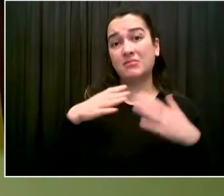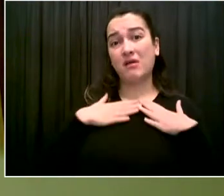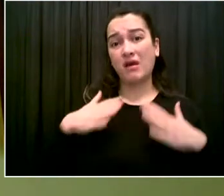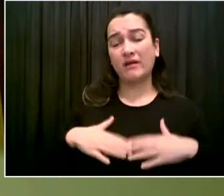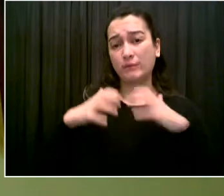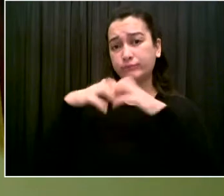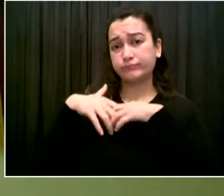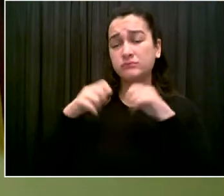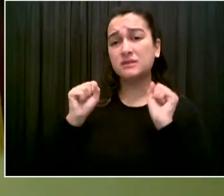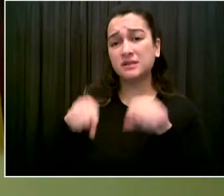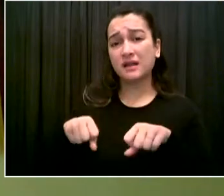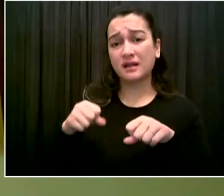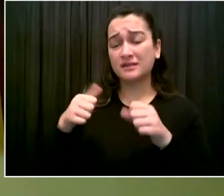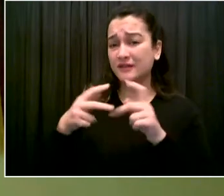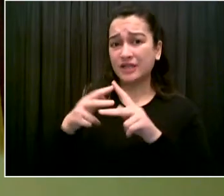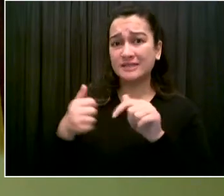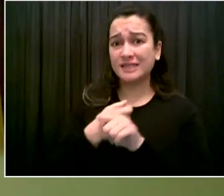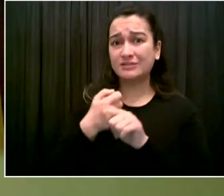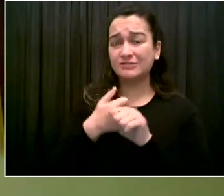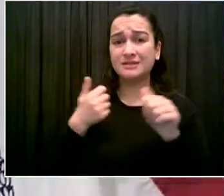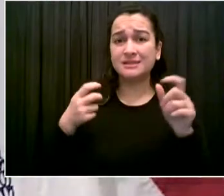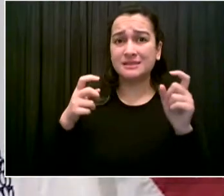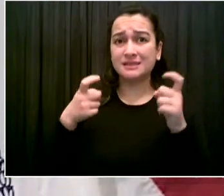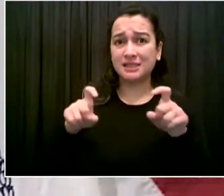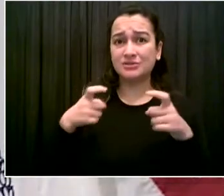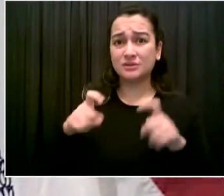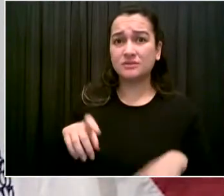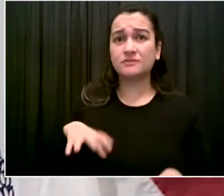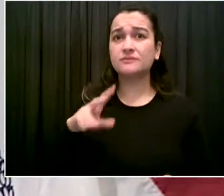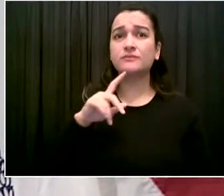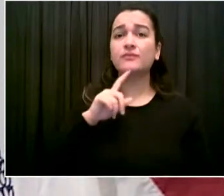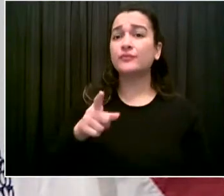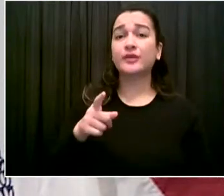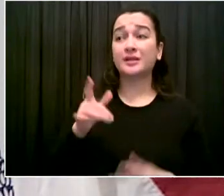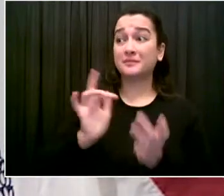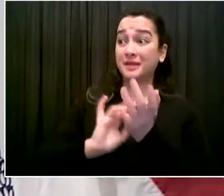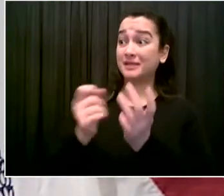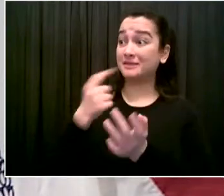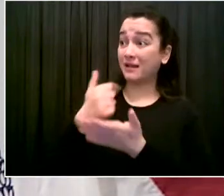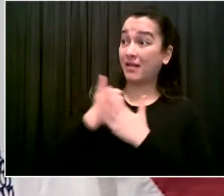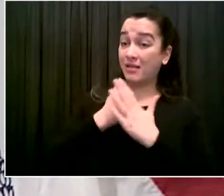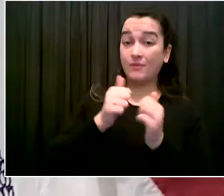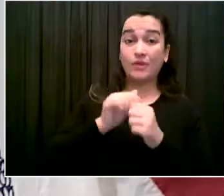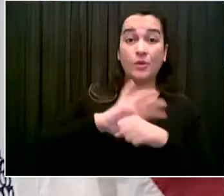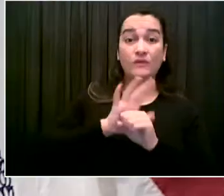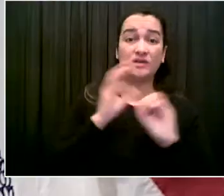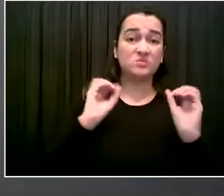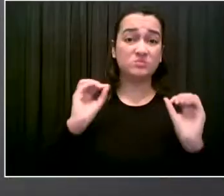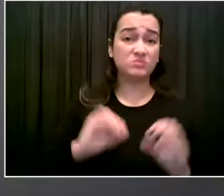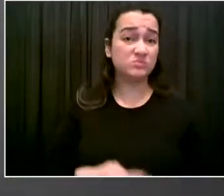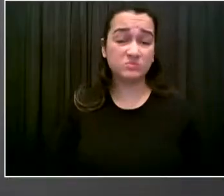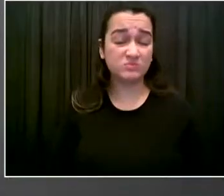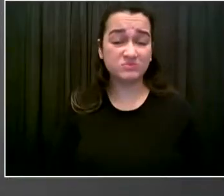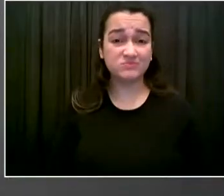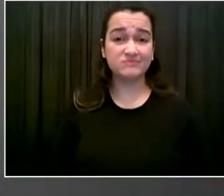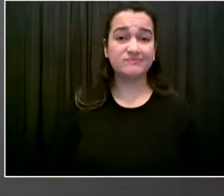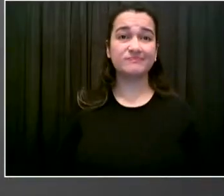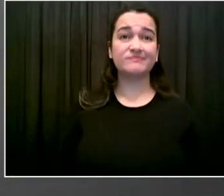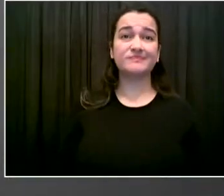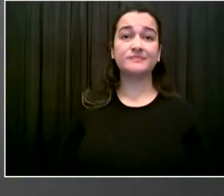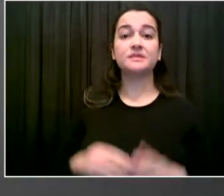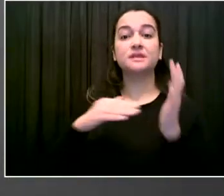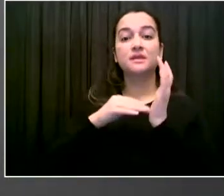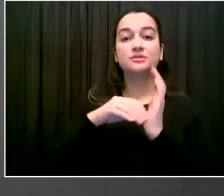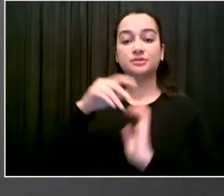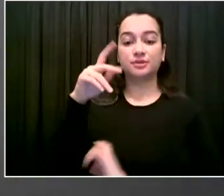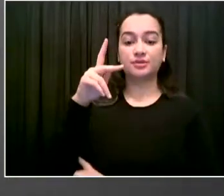Dr. Choksi or Dr. Katz, anything to add? I would just add, sir, I fully agree with Dr. Varma that